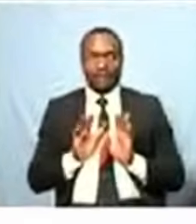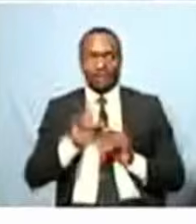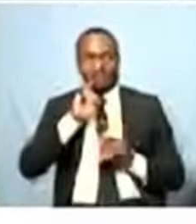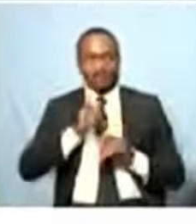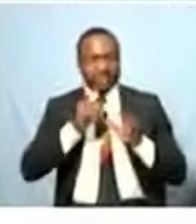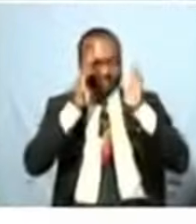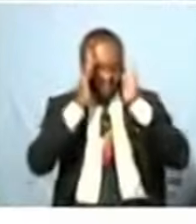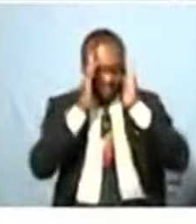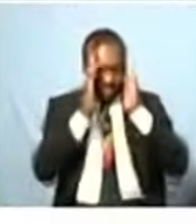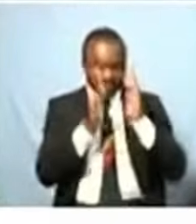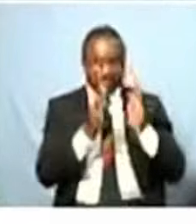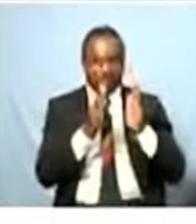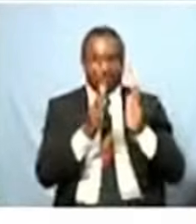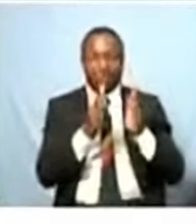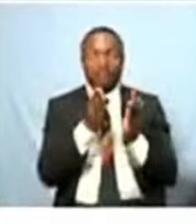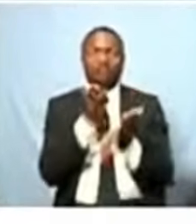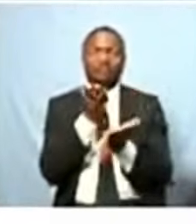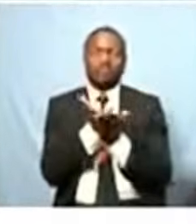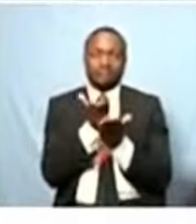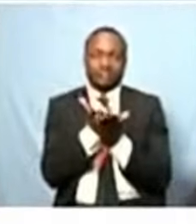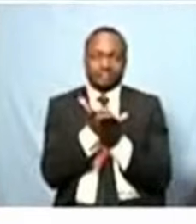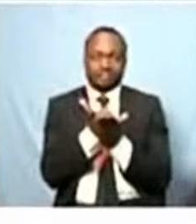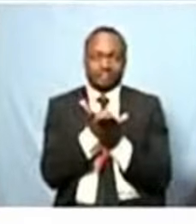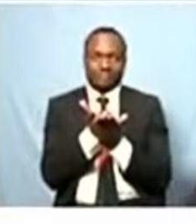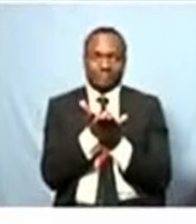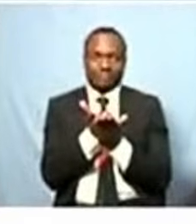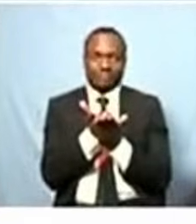to the content of the motion.